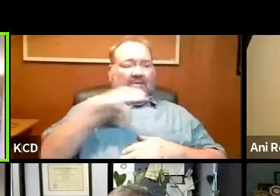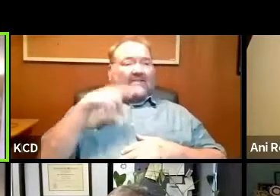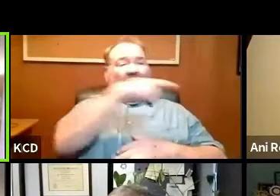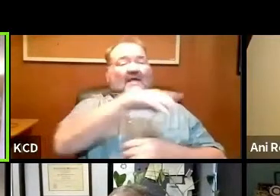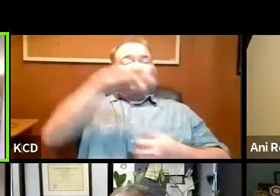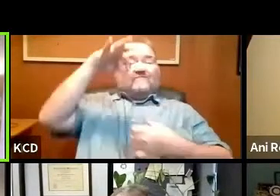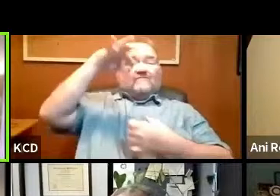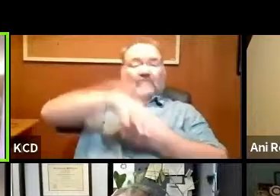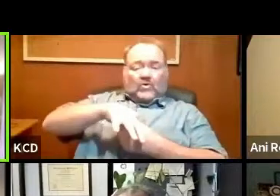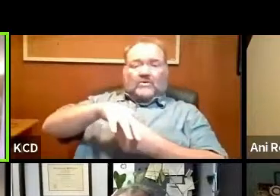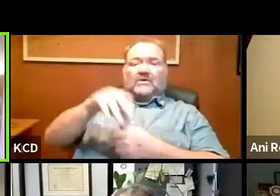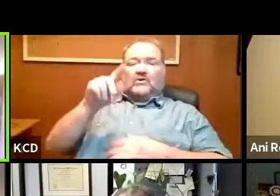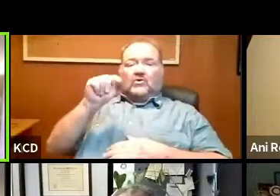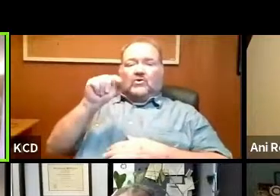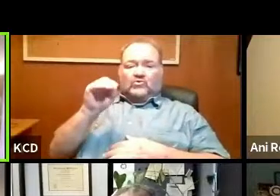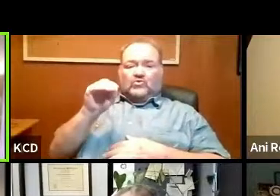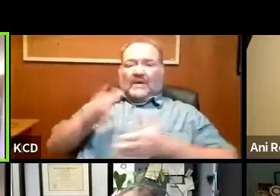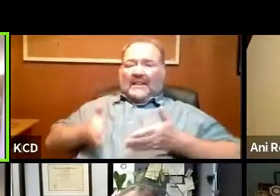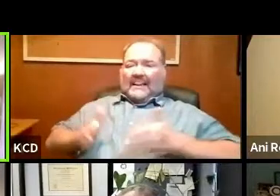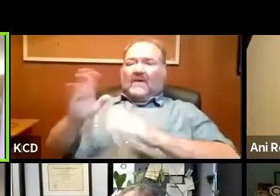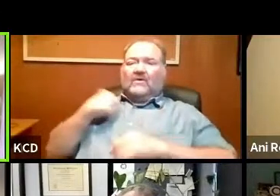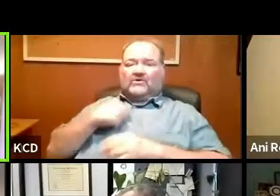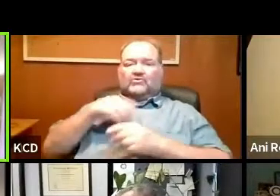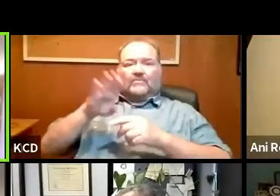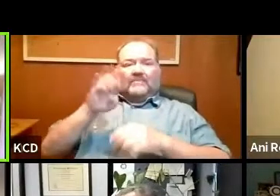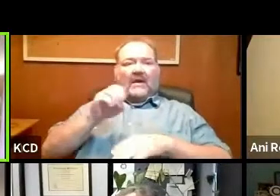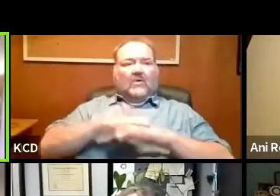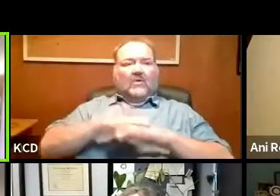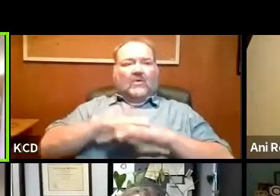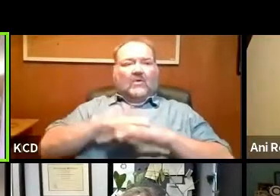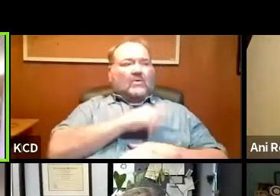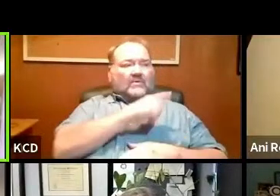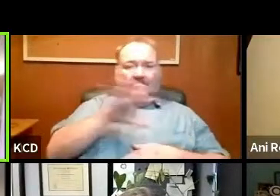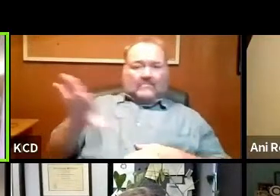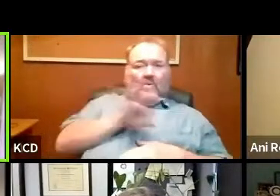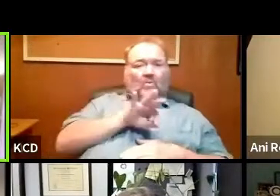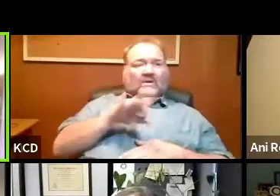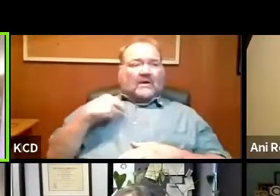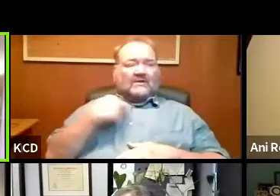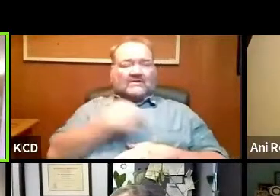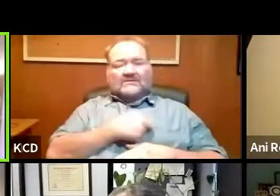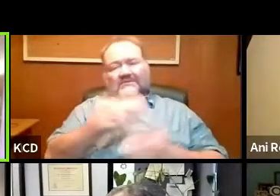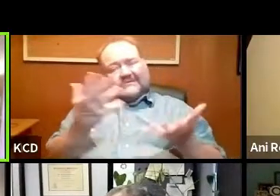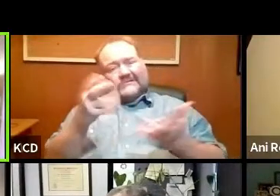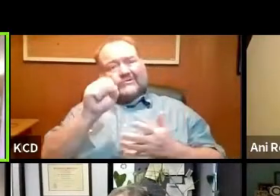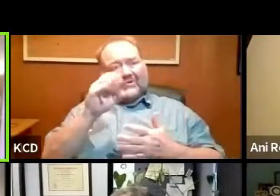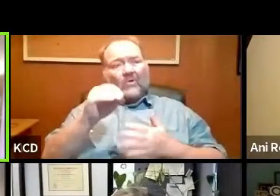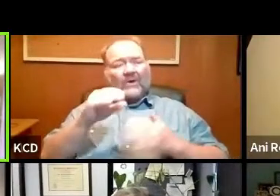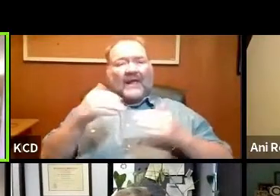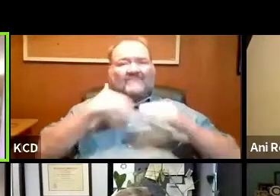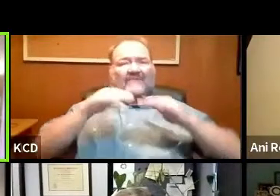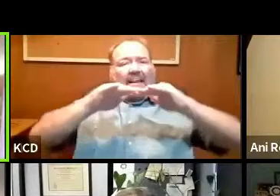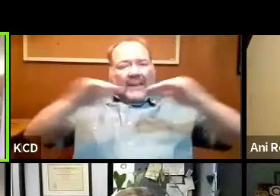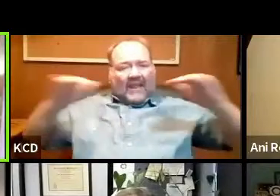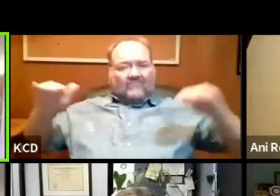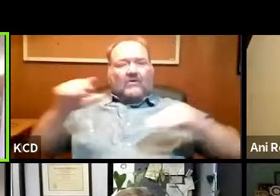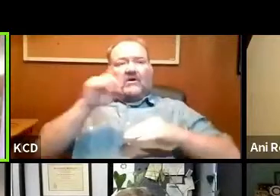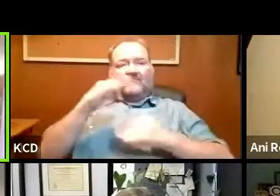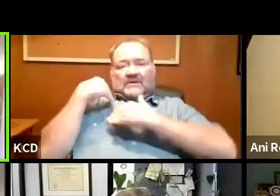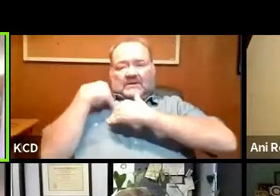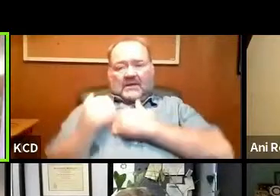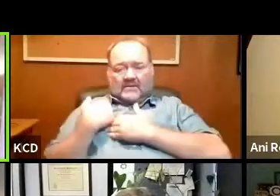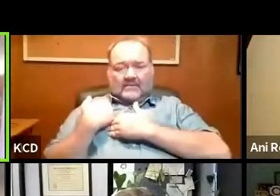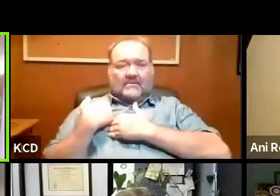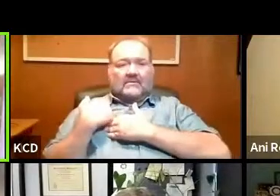to allow us to be on the board. They appointed us. So there is a level of accountability, and if